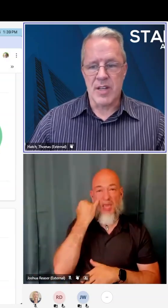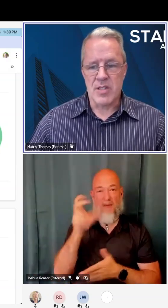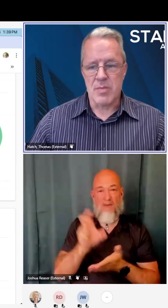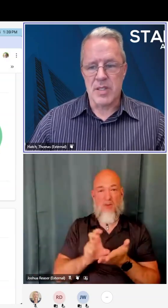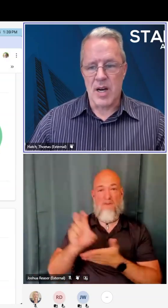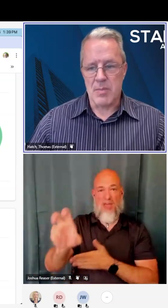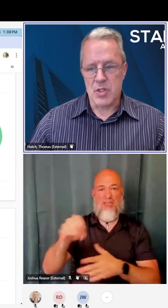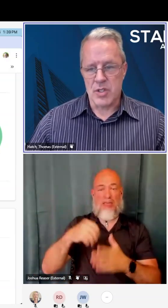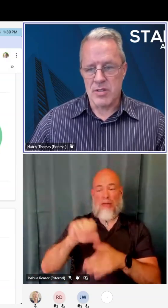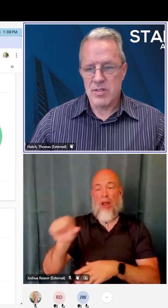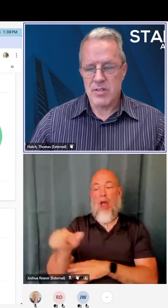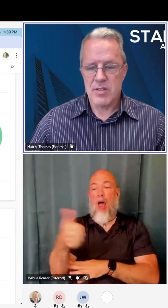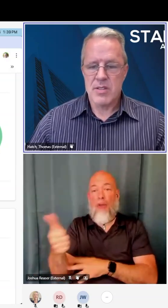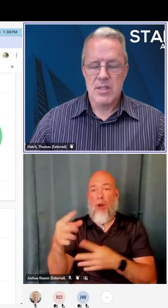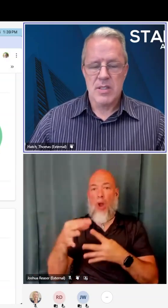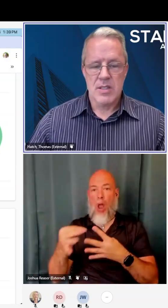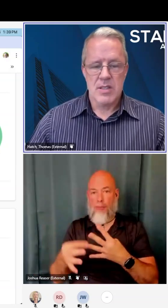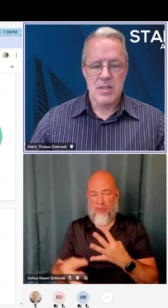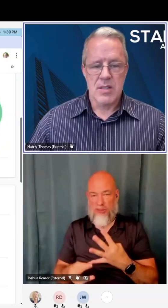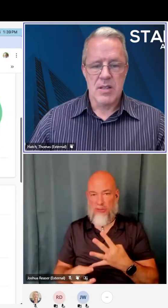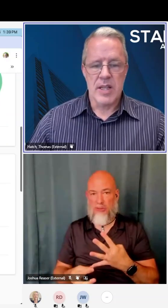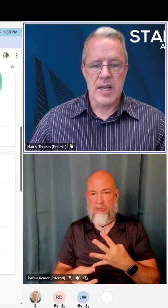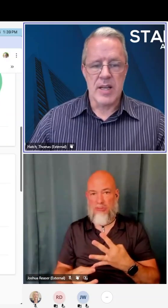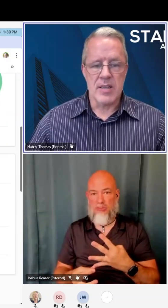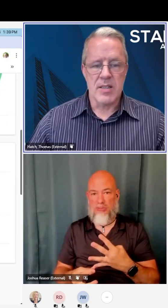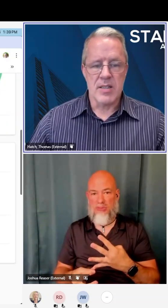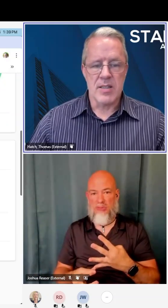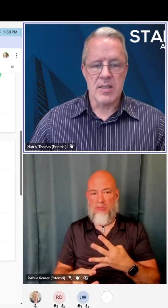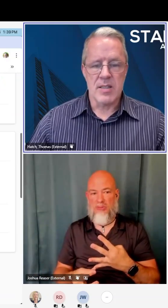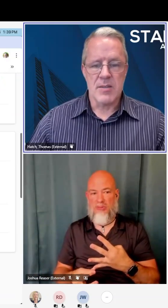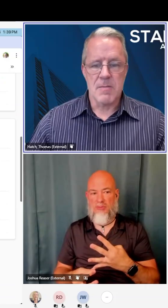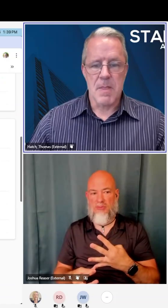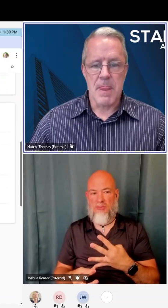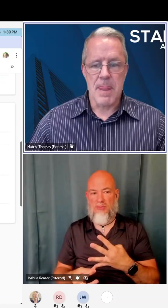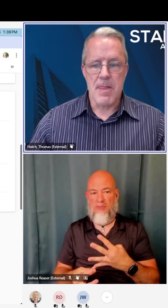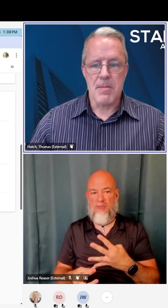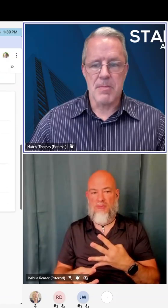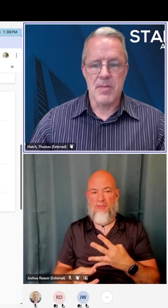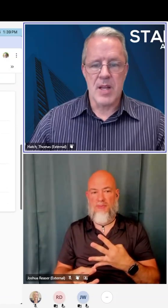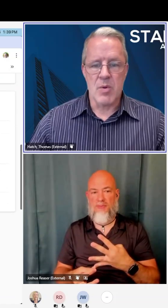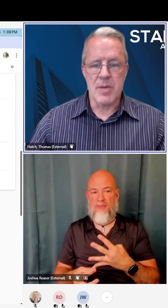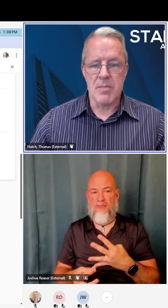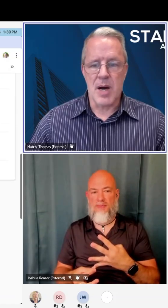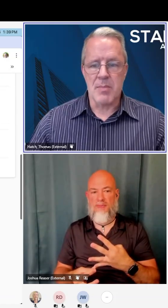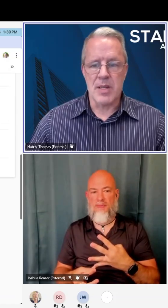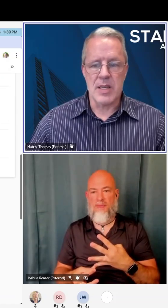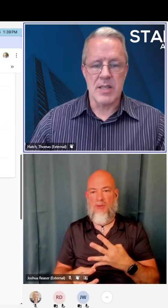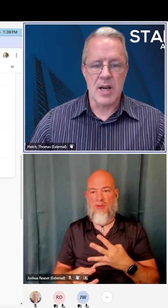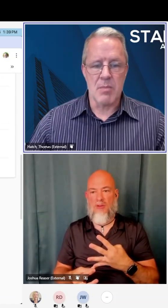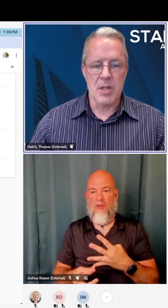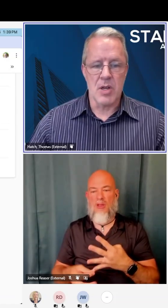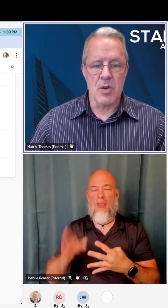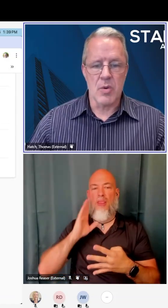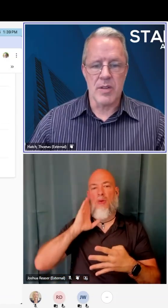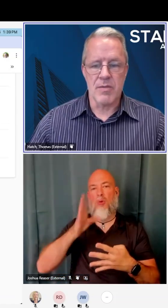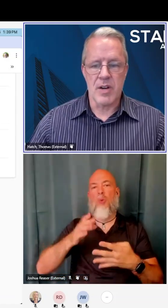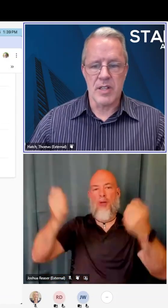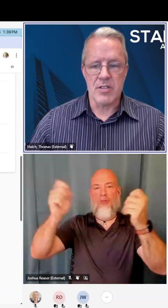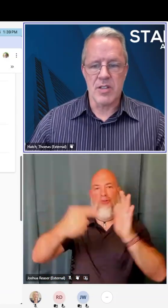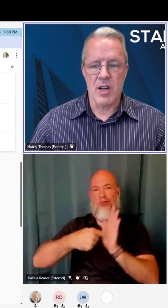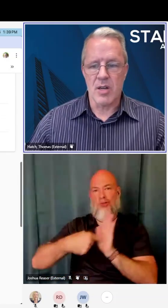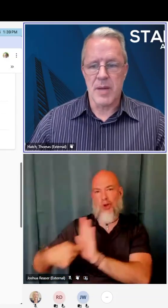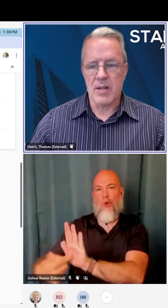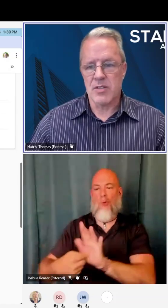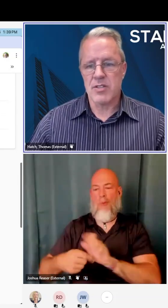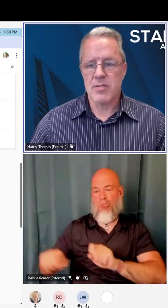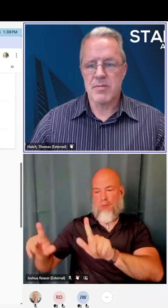other investment options, then they would be populated down below with